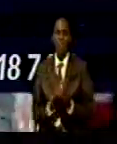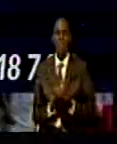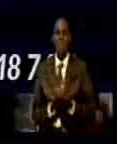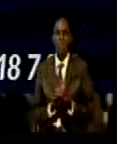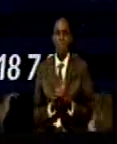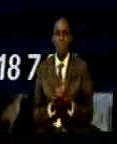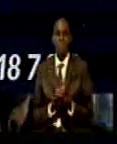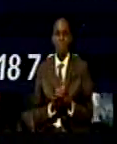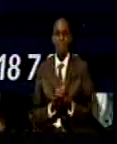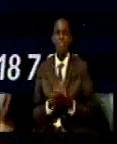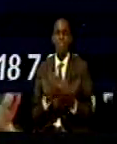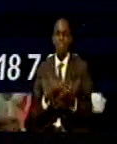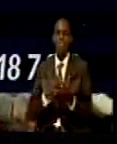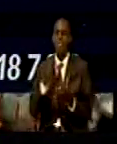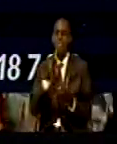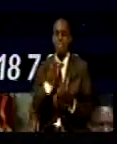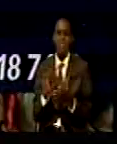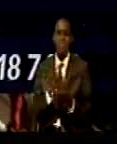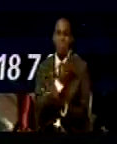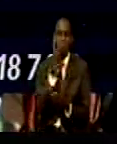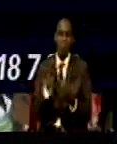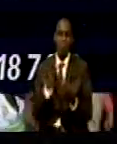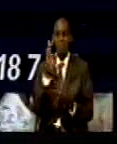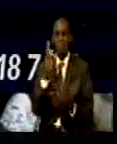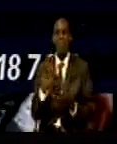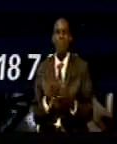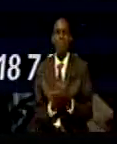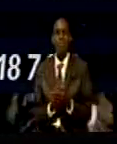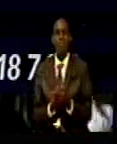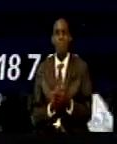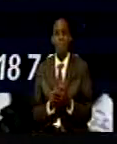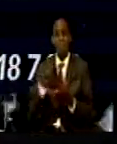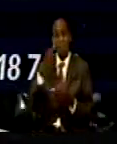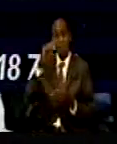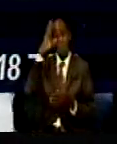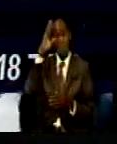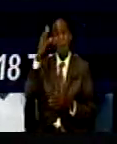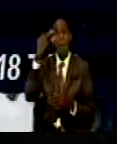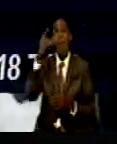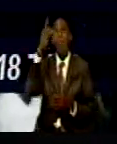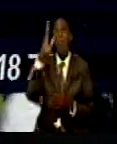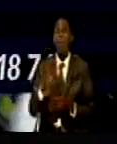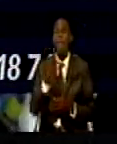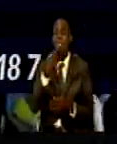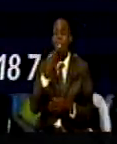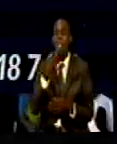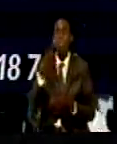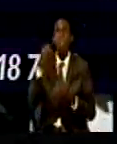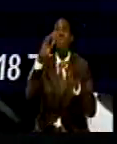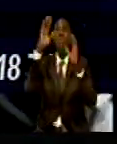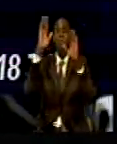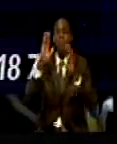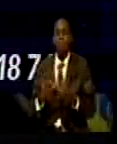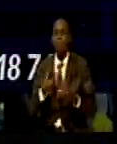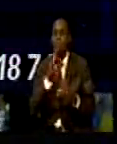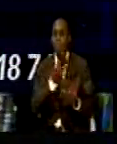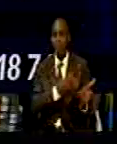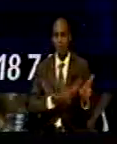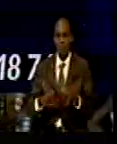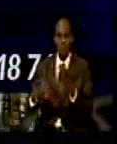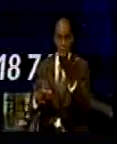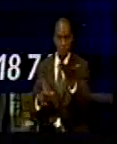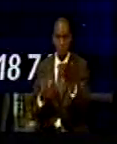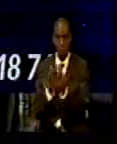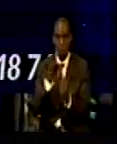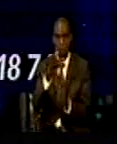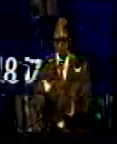is done. It's, the man of God says the miracle is already where? With you there. So